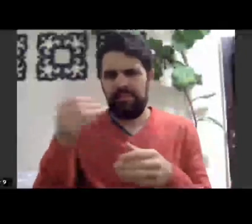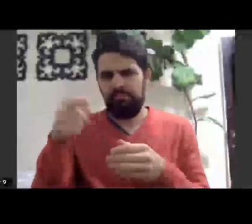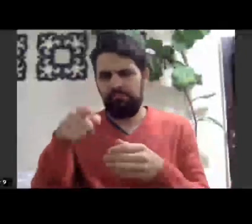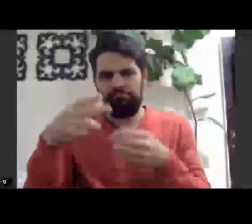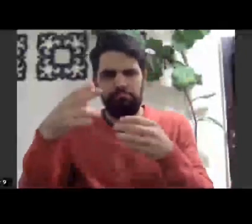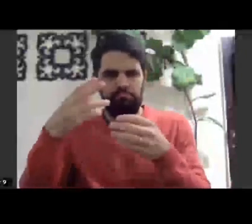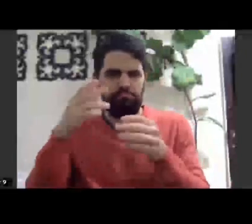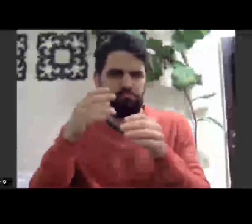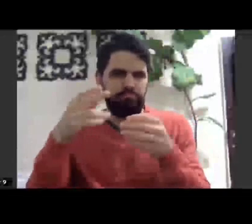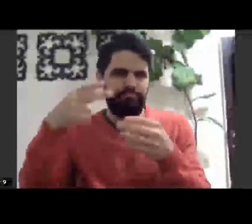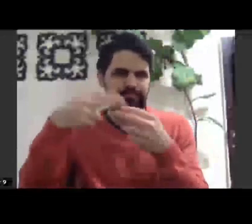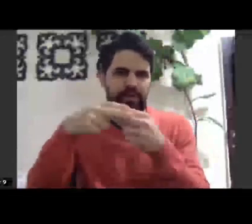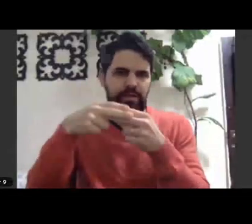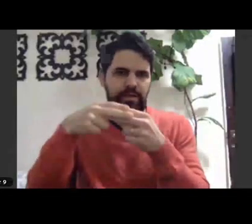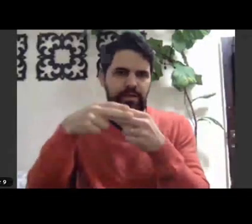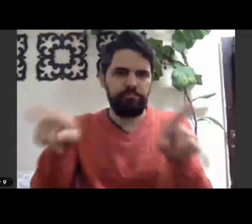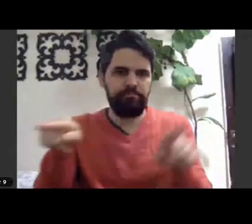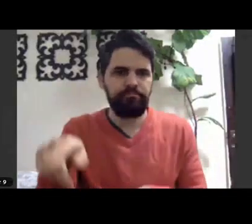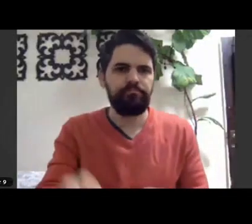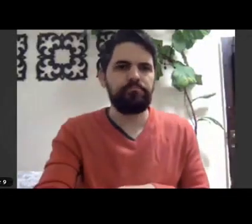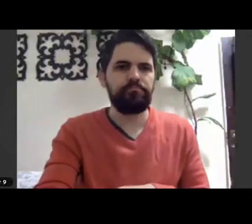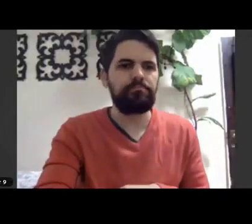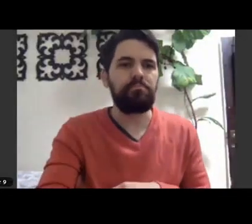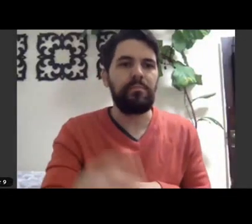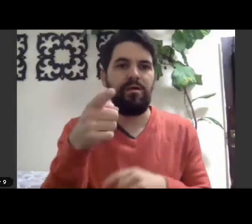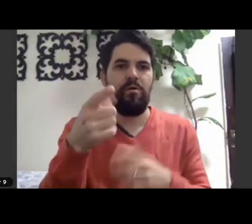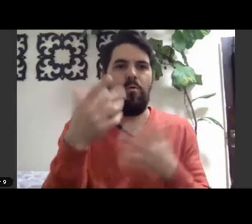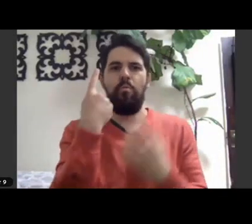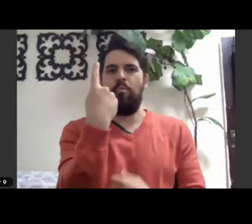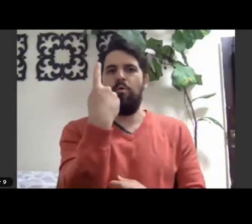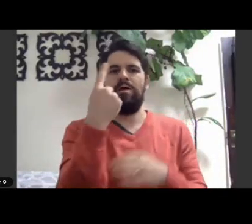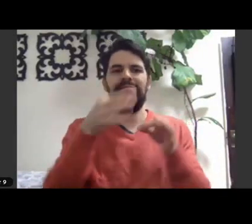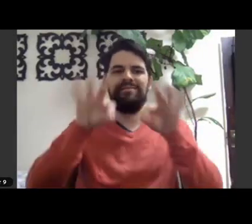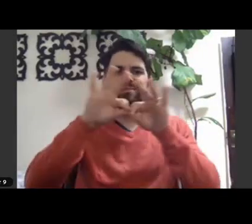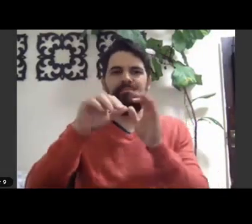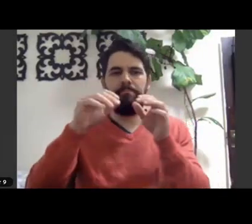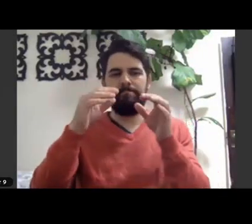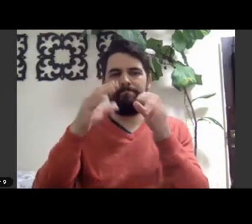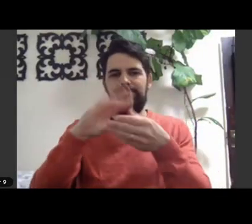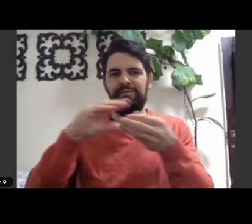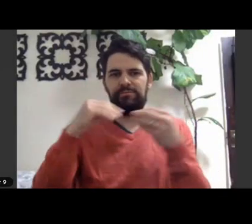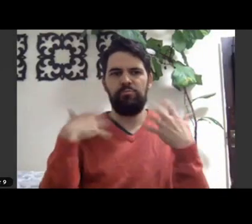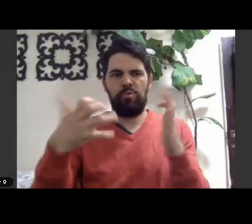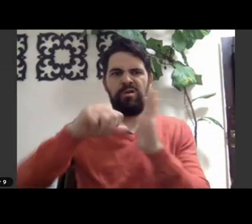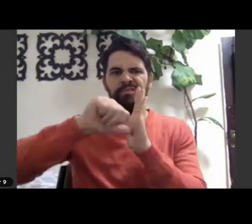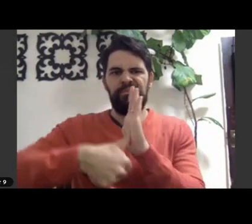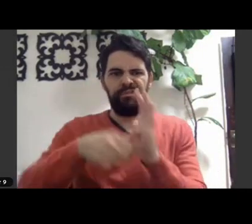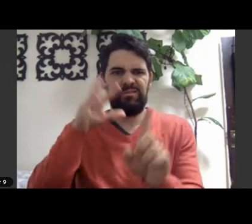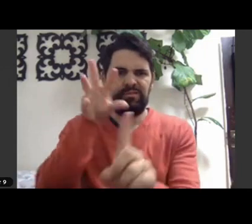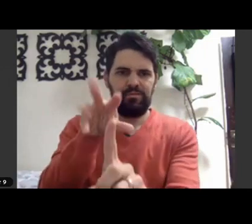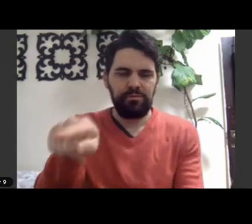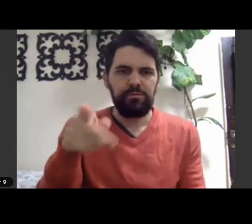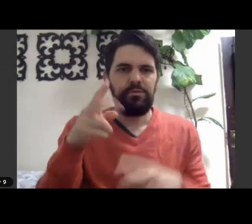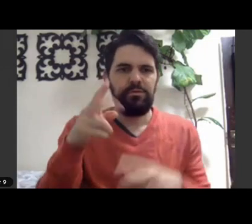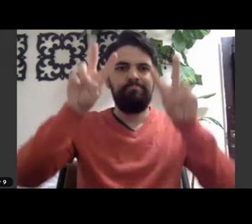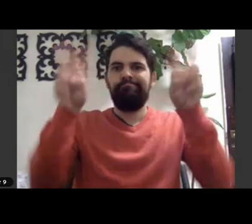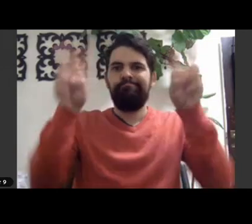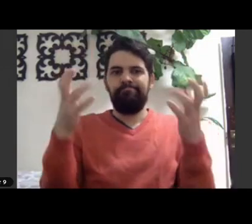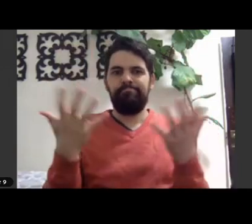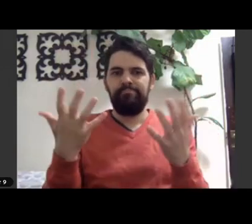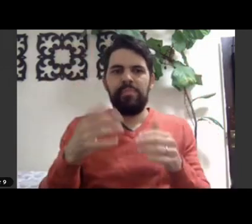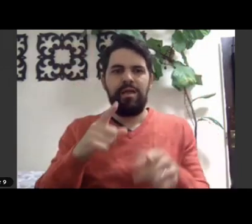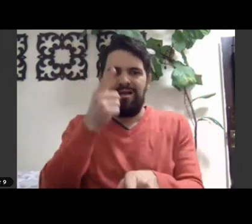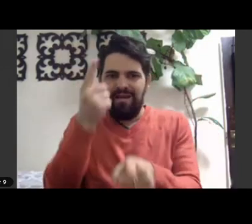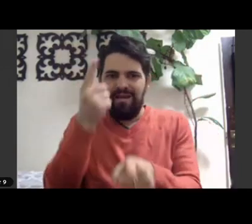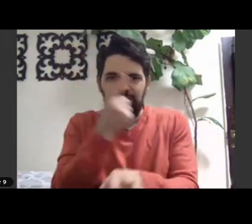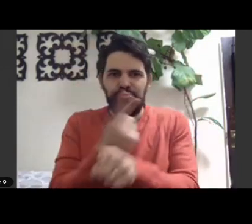the screen. You can look through that after at your leisure. We'll send you a link to all the slides. But the one